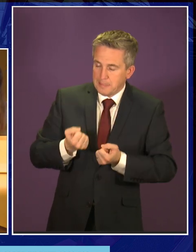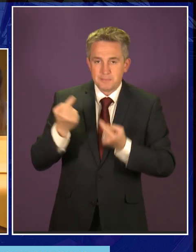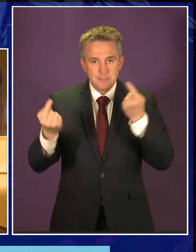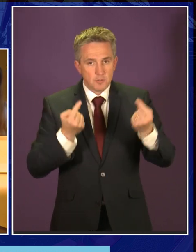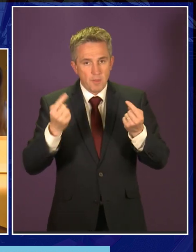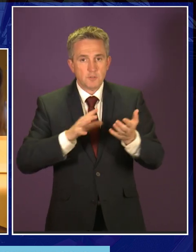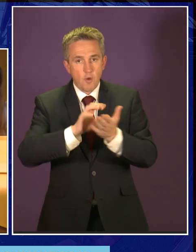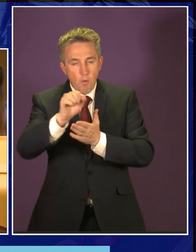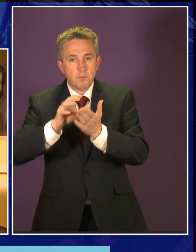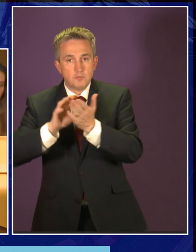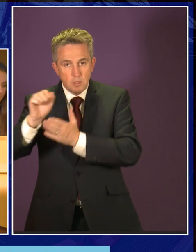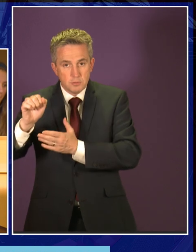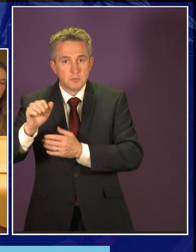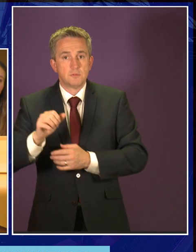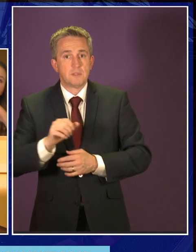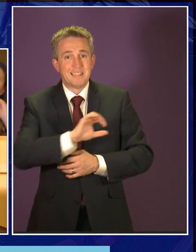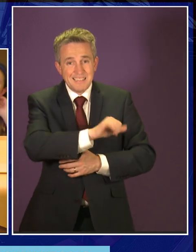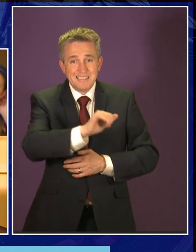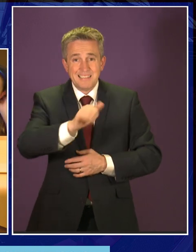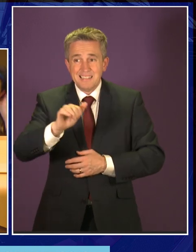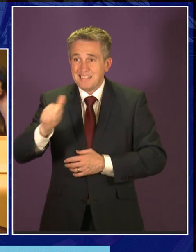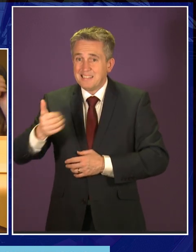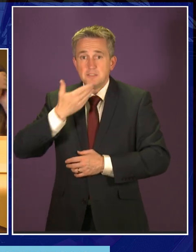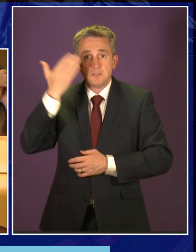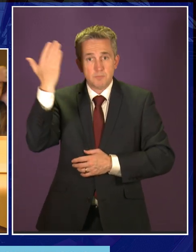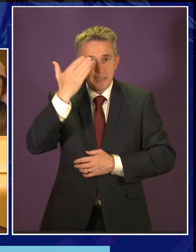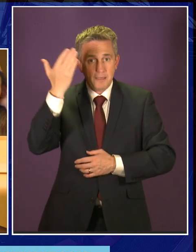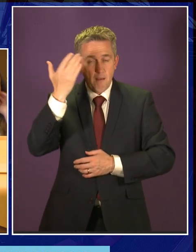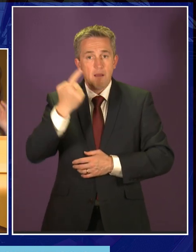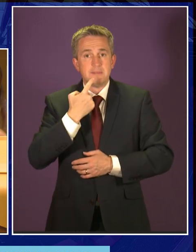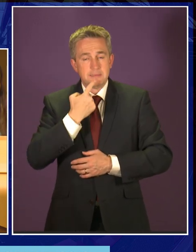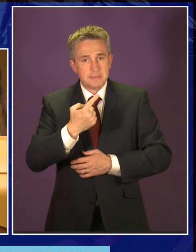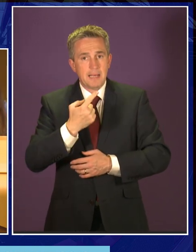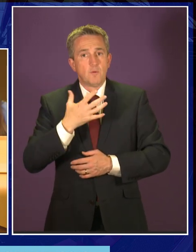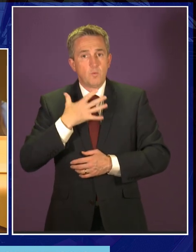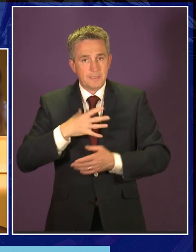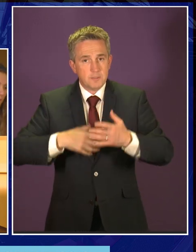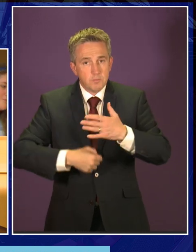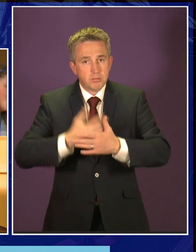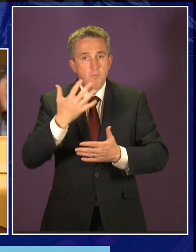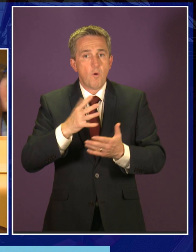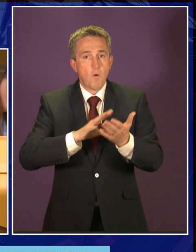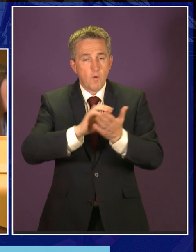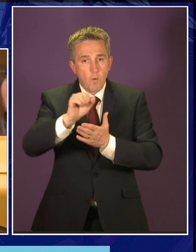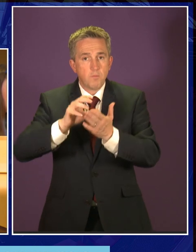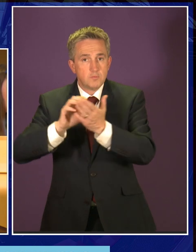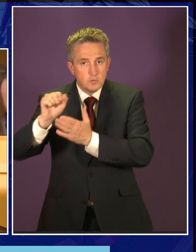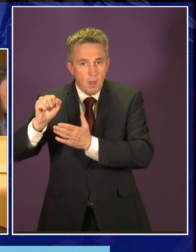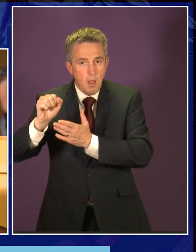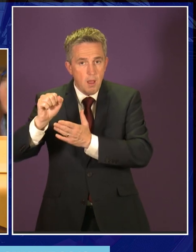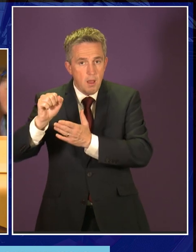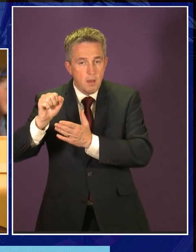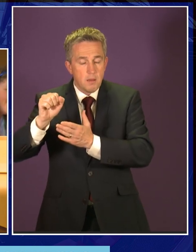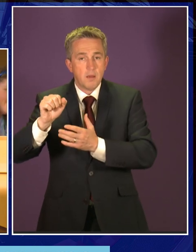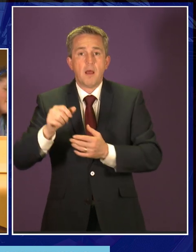citizen. Speaker after speaker spoke of the role of culture in enhancing international dialogue and understanding that which is anchored on